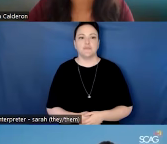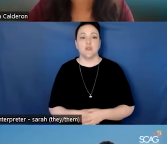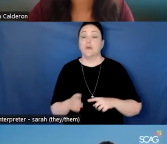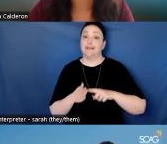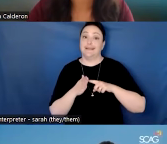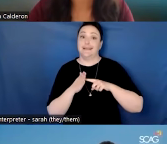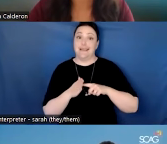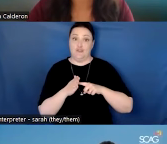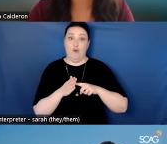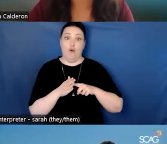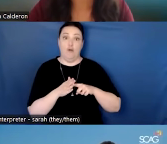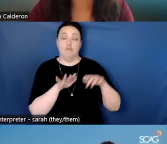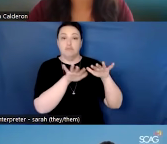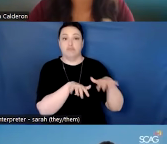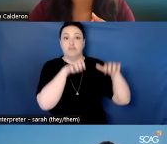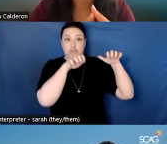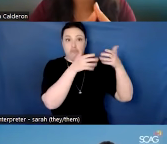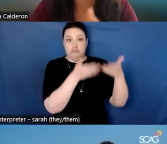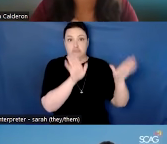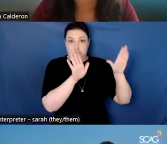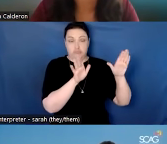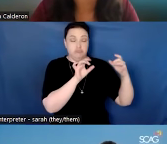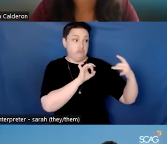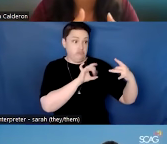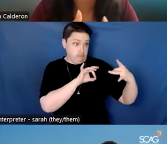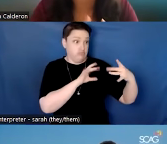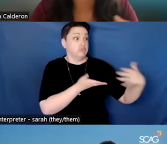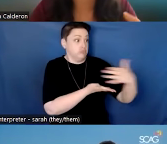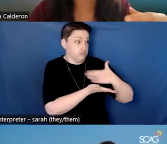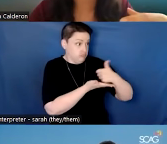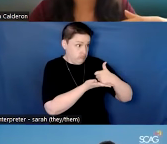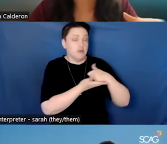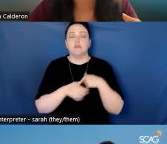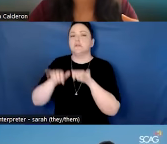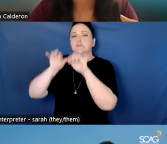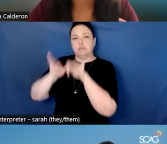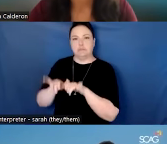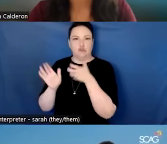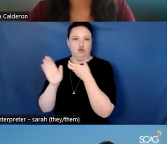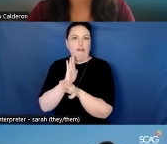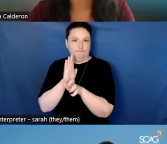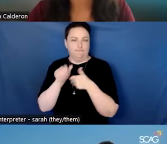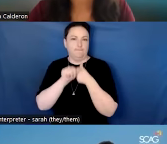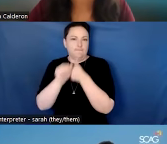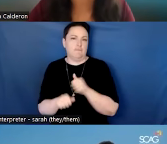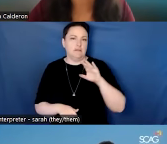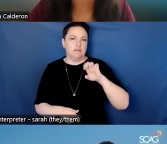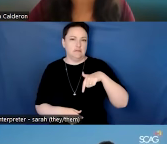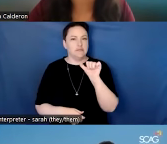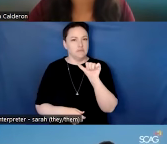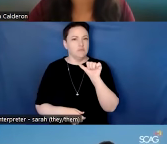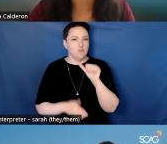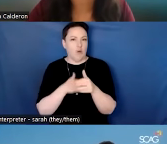public input, we're going to begin the preparation of the draft EIR in accordance to the CEQA guidelines. And just